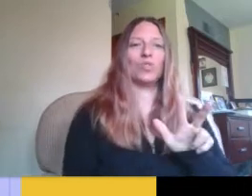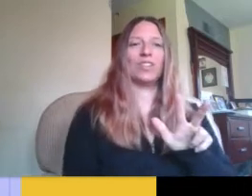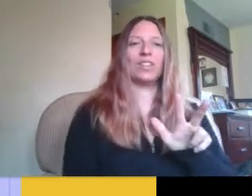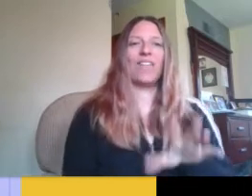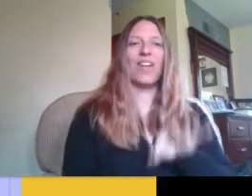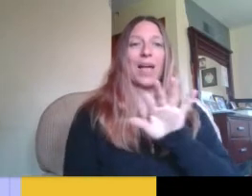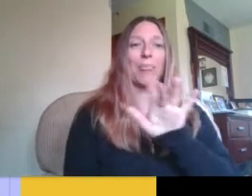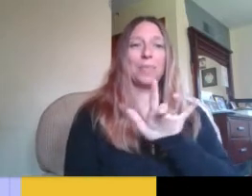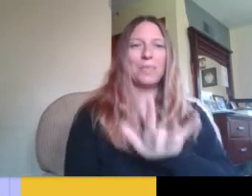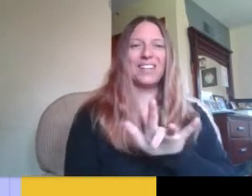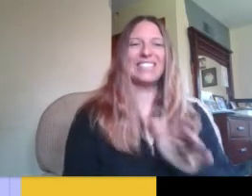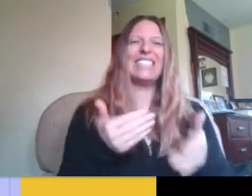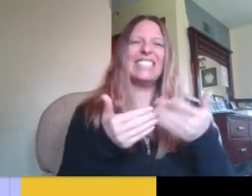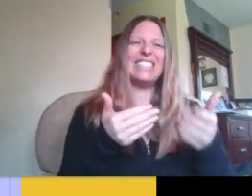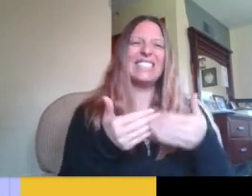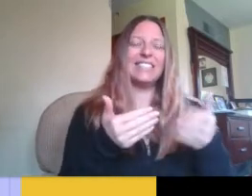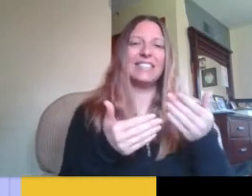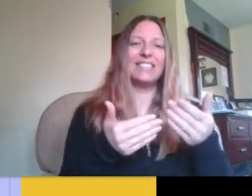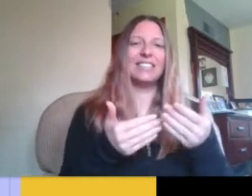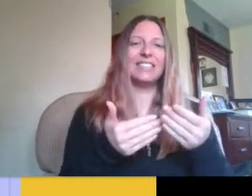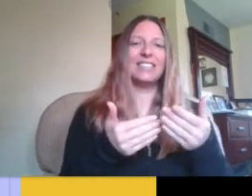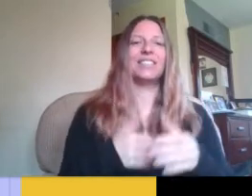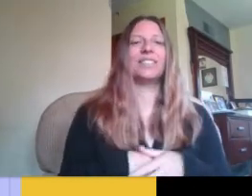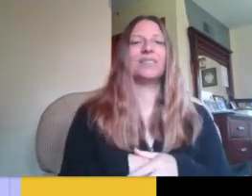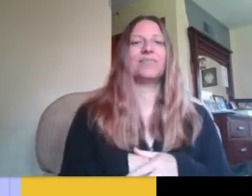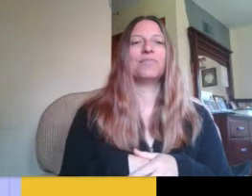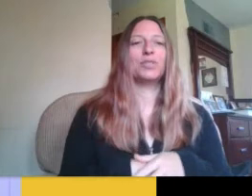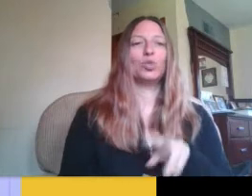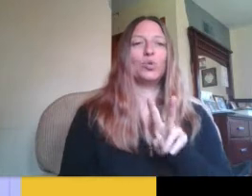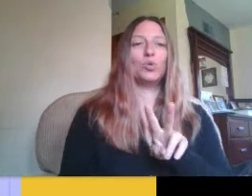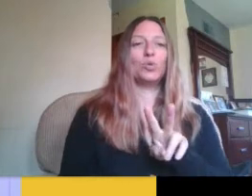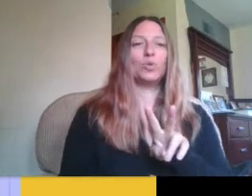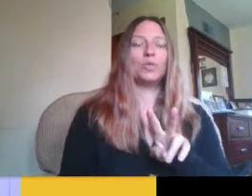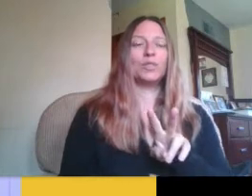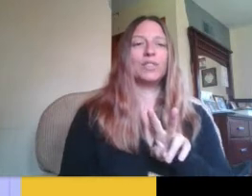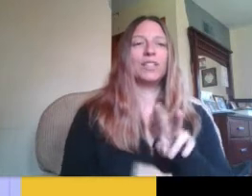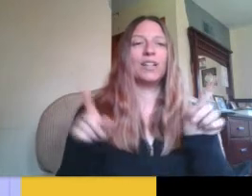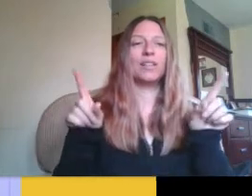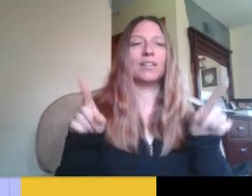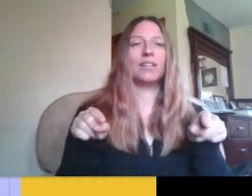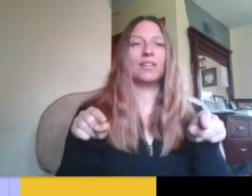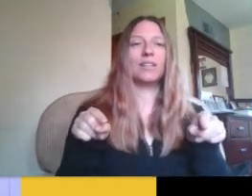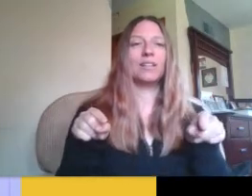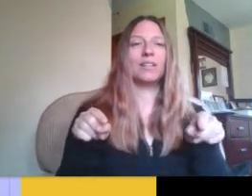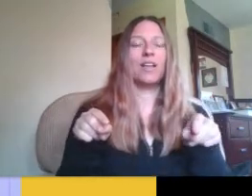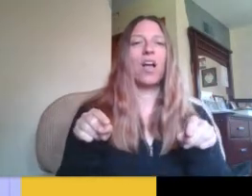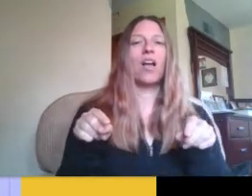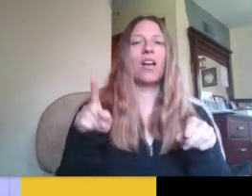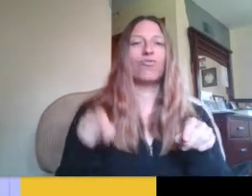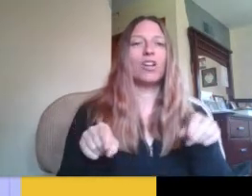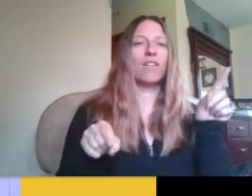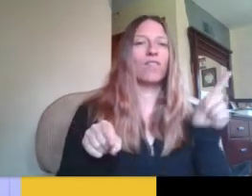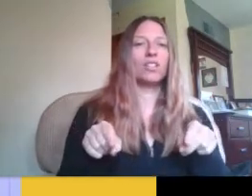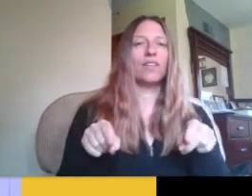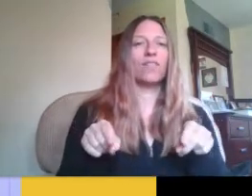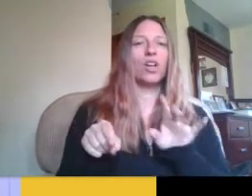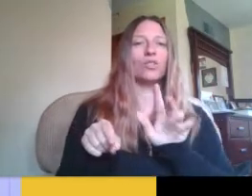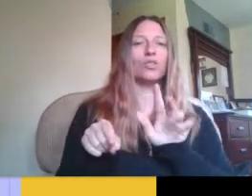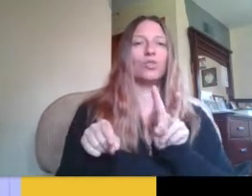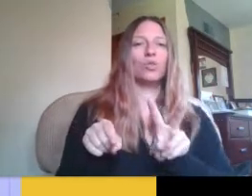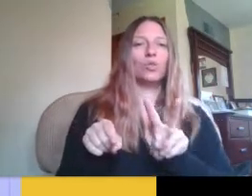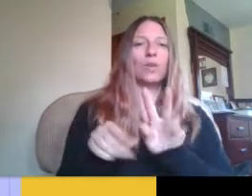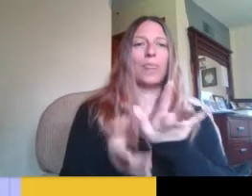the median or middle of this data set is easy. It's just 2, because the 2 is located exactly in the middle. That almost seems too easy, doesn't